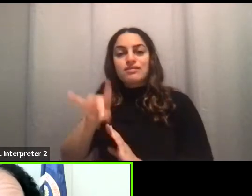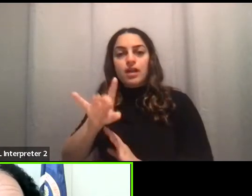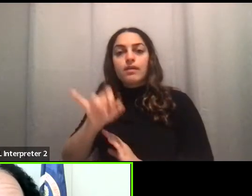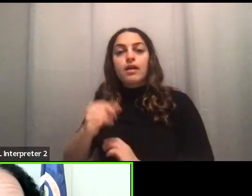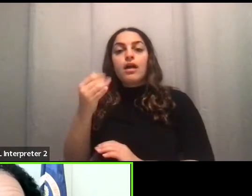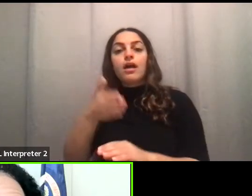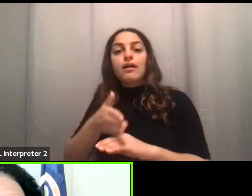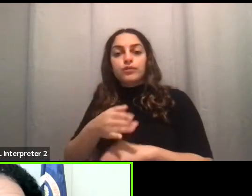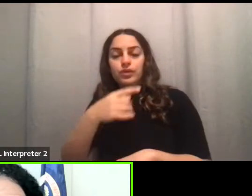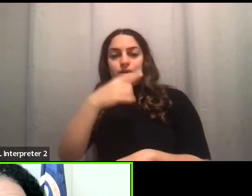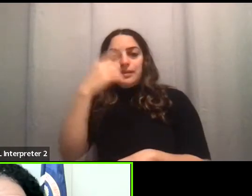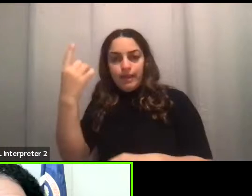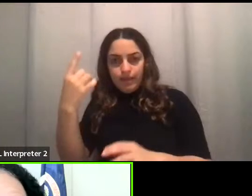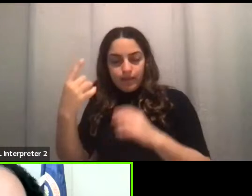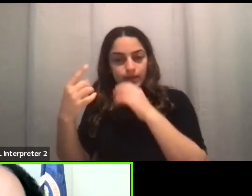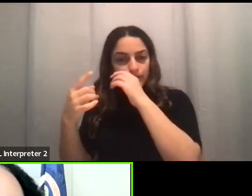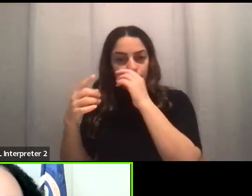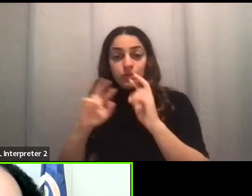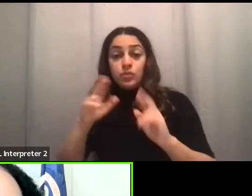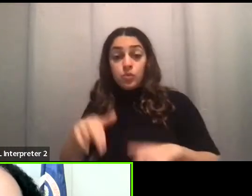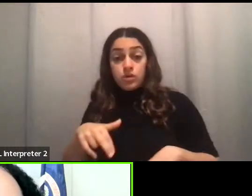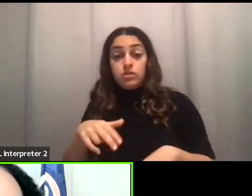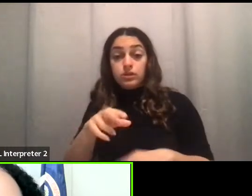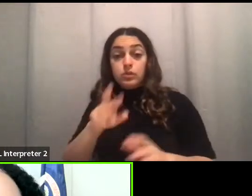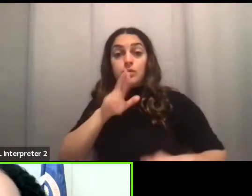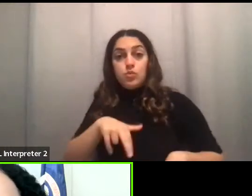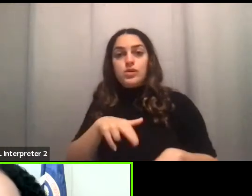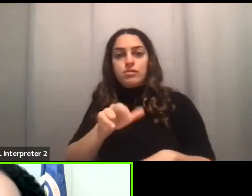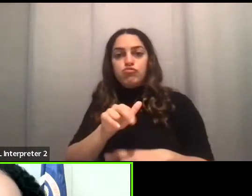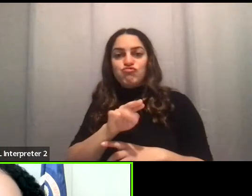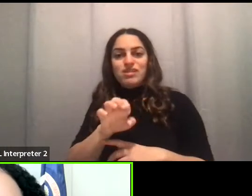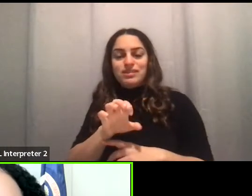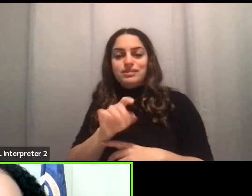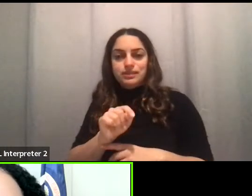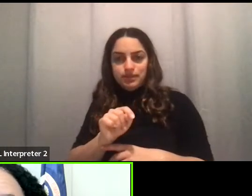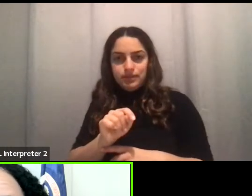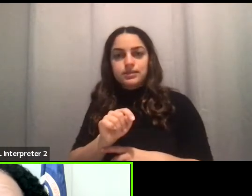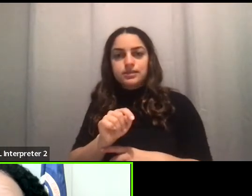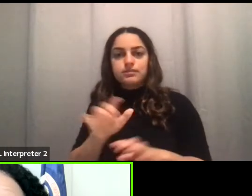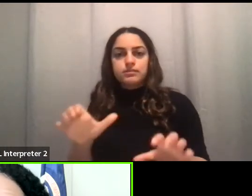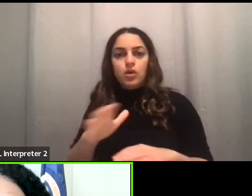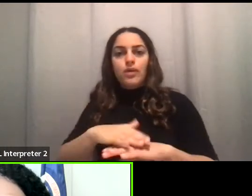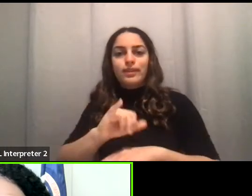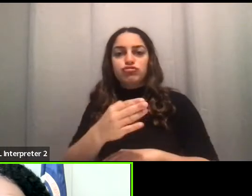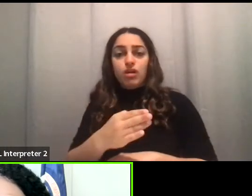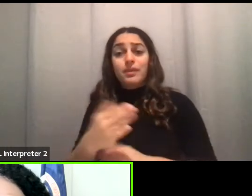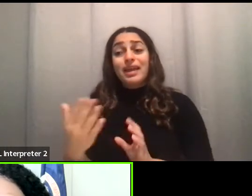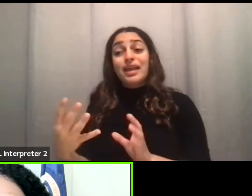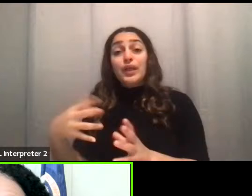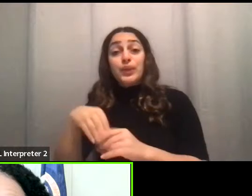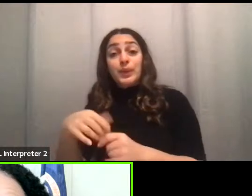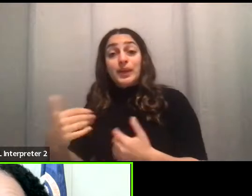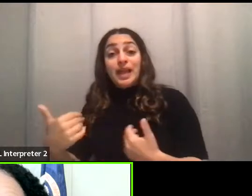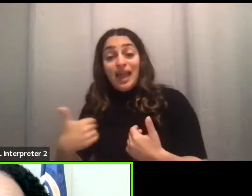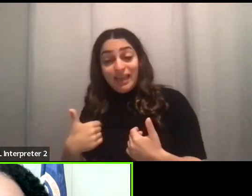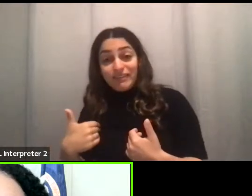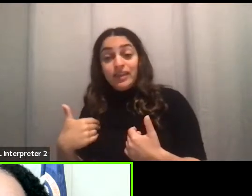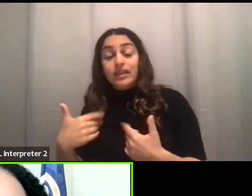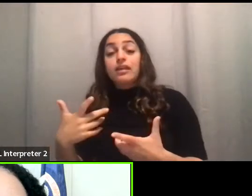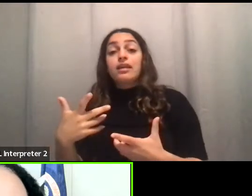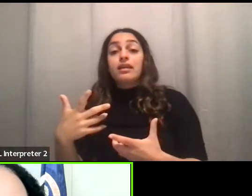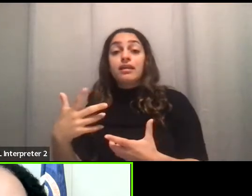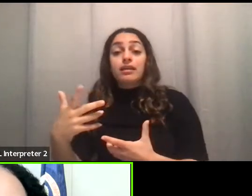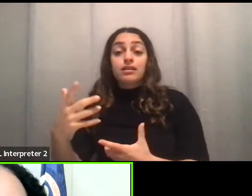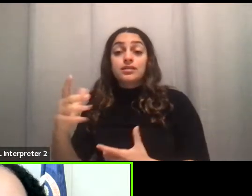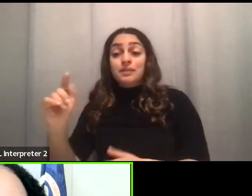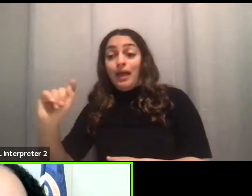racist incidents on the job site including having urine and feces dumped on him from a portable bathroom skansa failed to